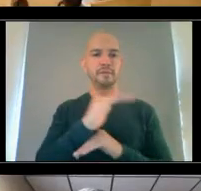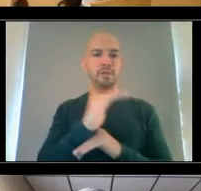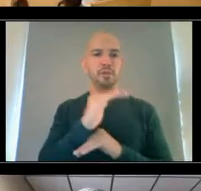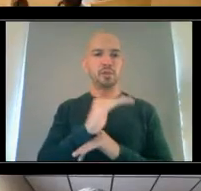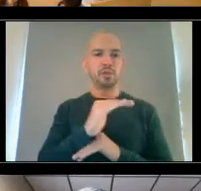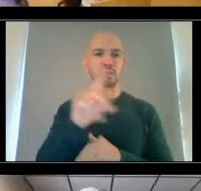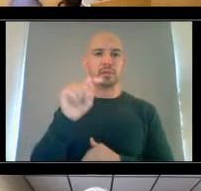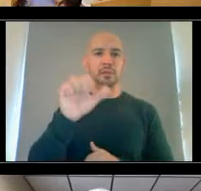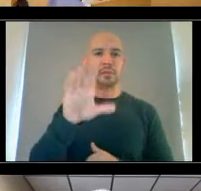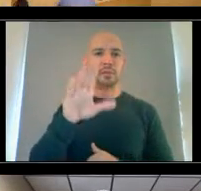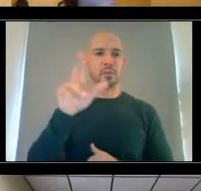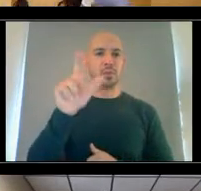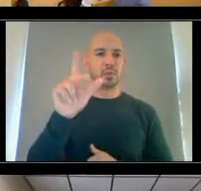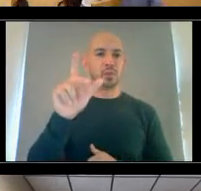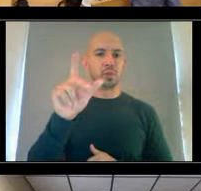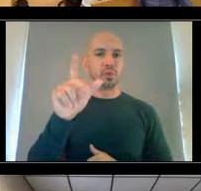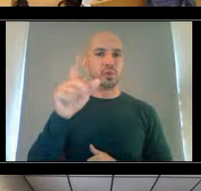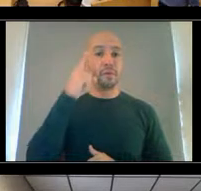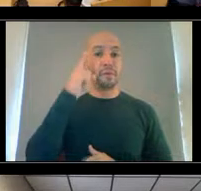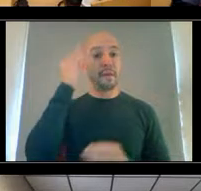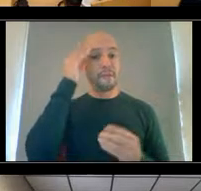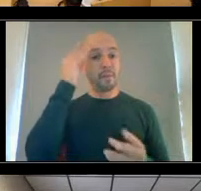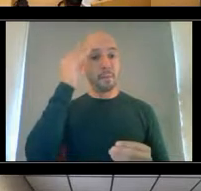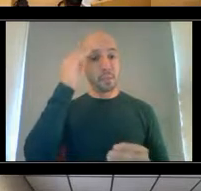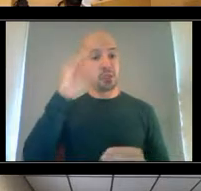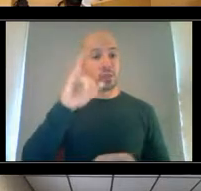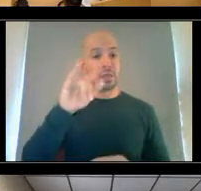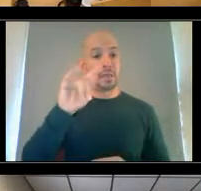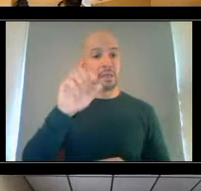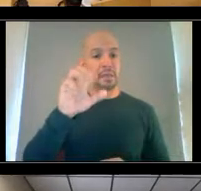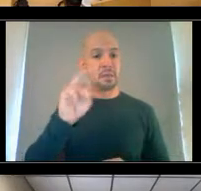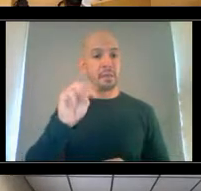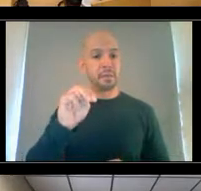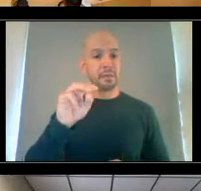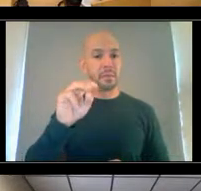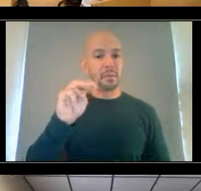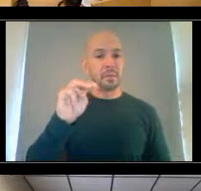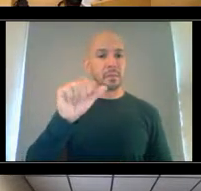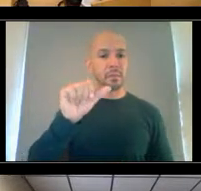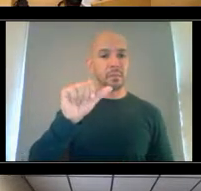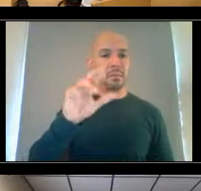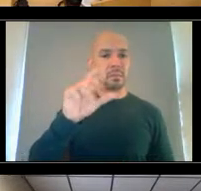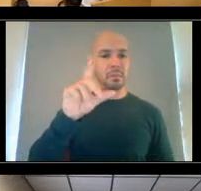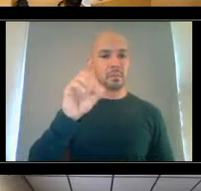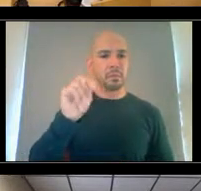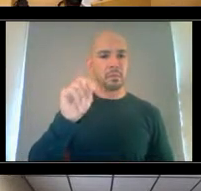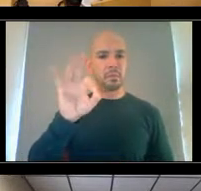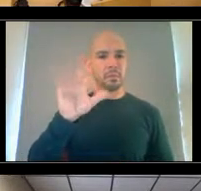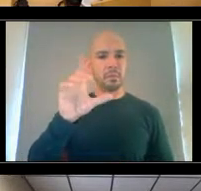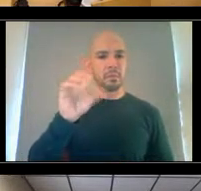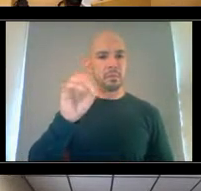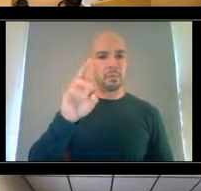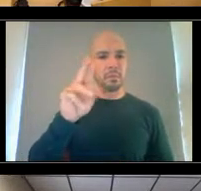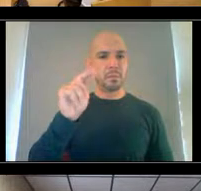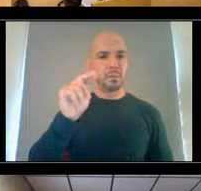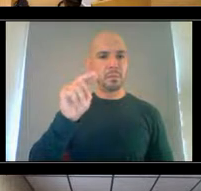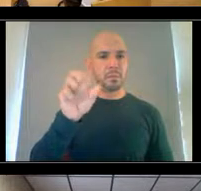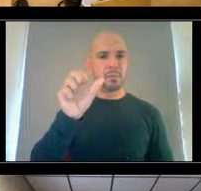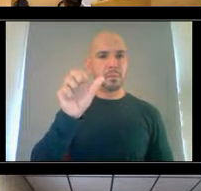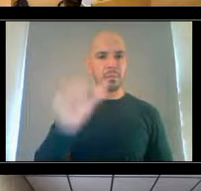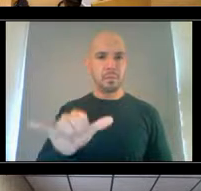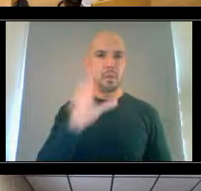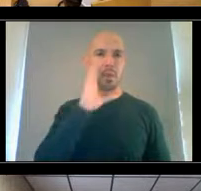tab 23 is going to be an informational item marlon florinoy caltrans division chief for transportation planning